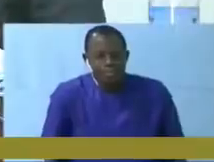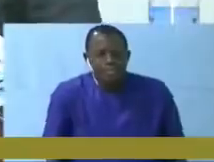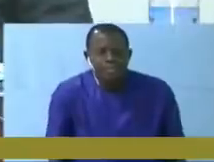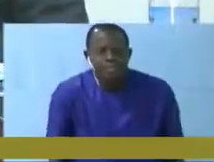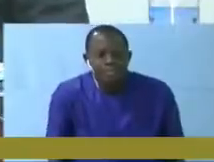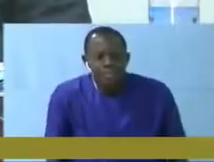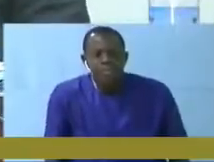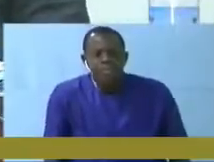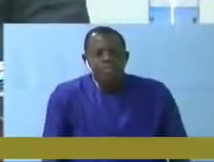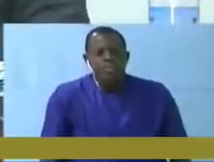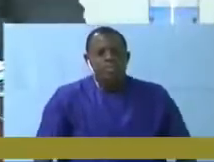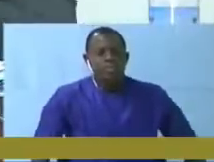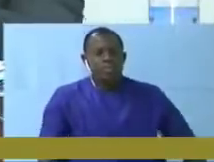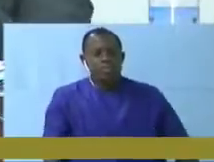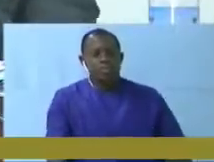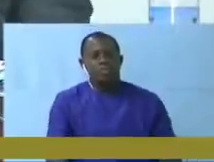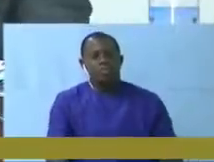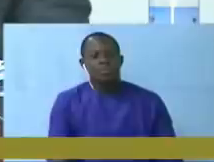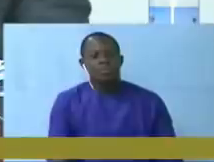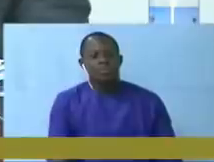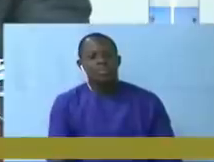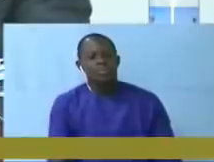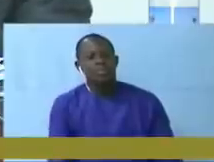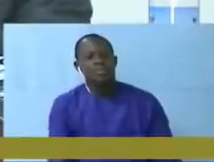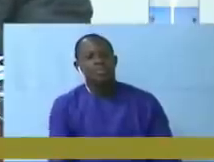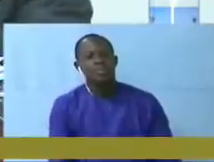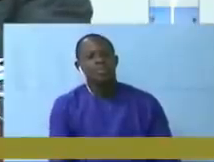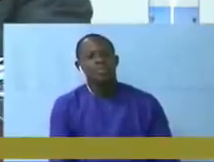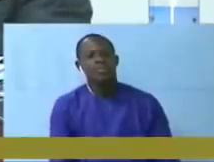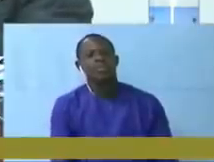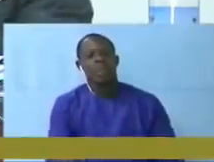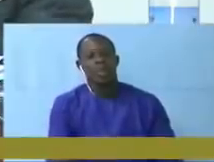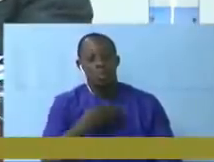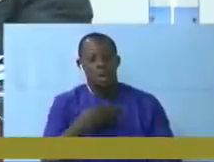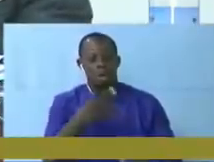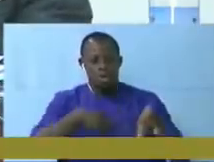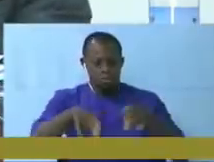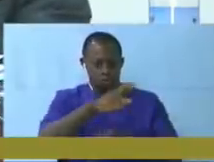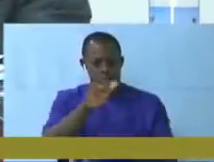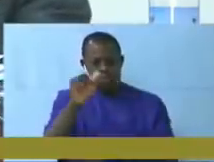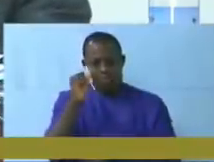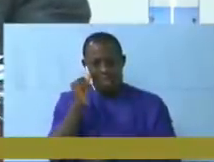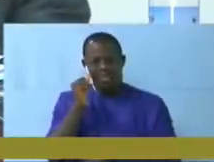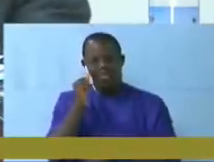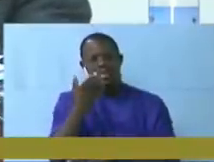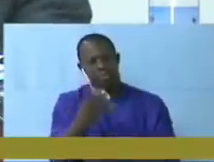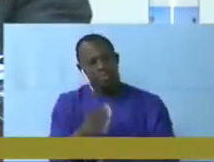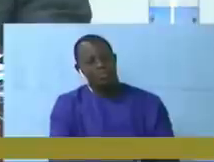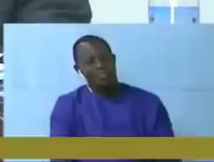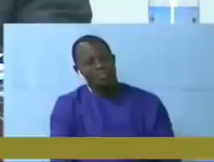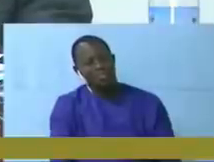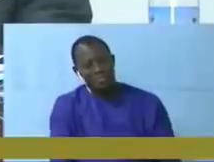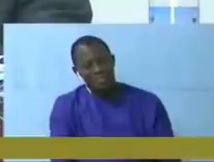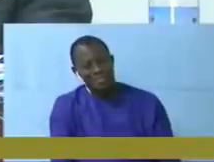député. Let me take you one step backwards. Arama delo la gannaaw touti rek ben djégo.